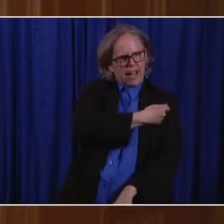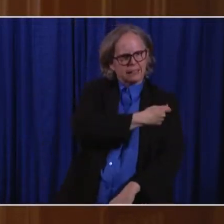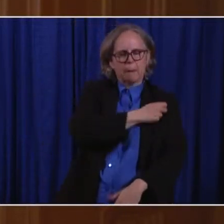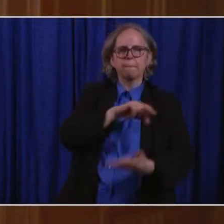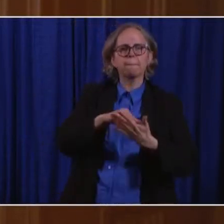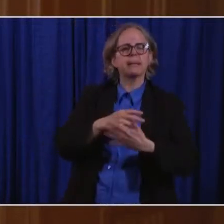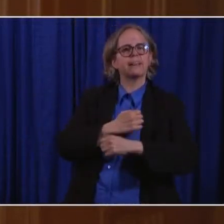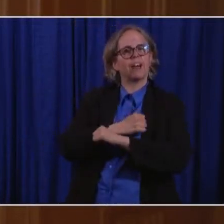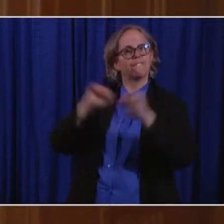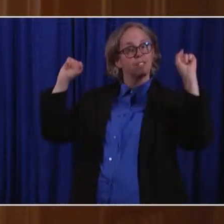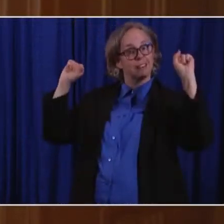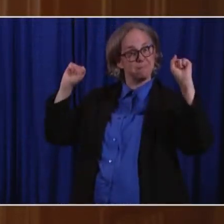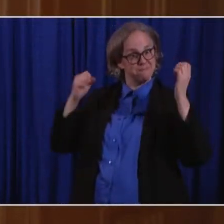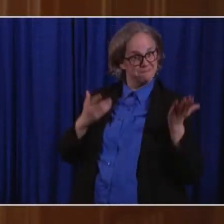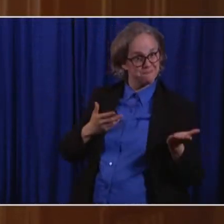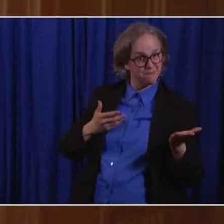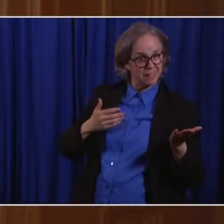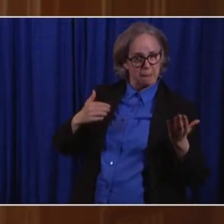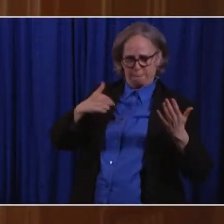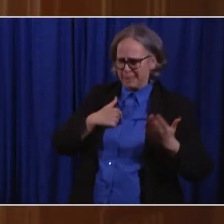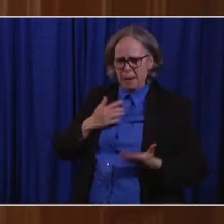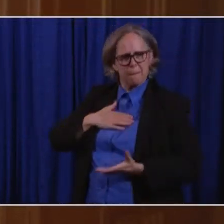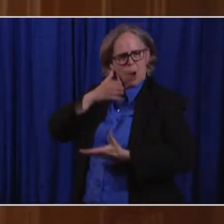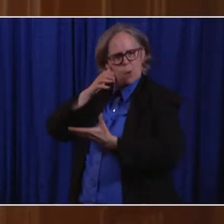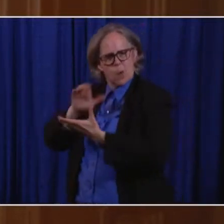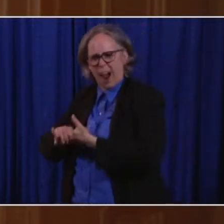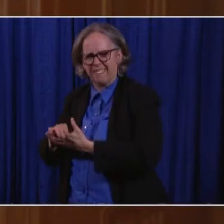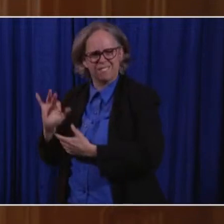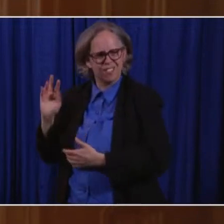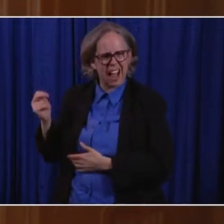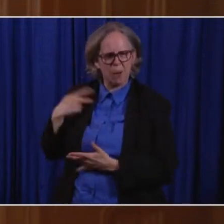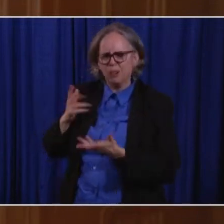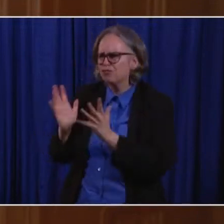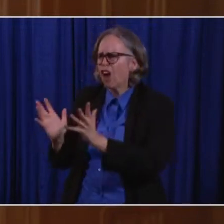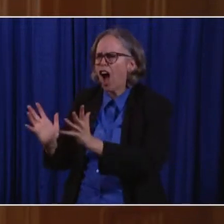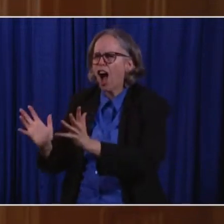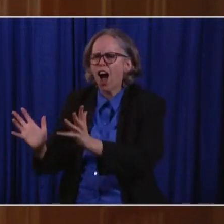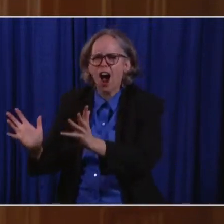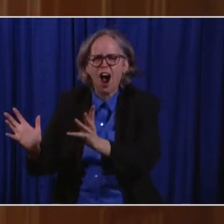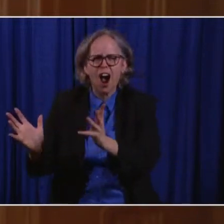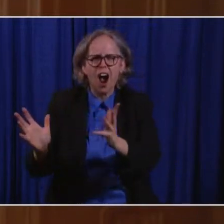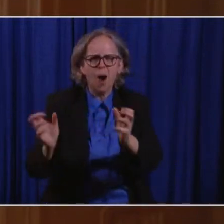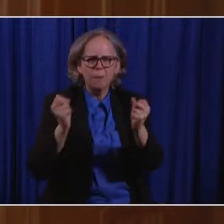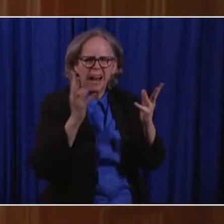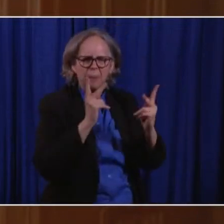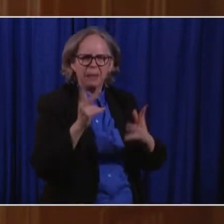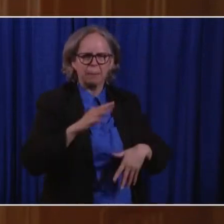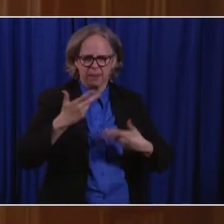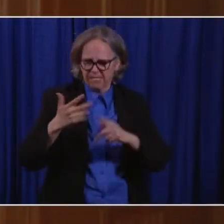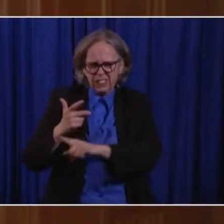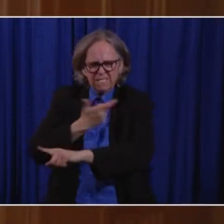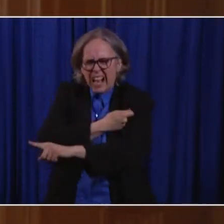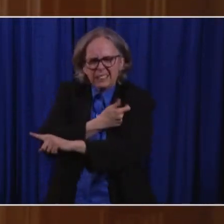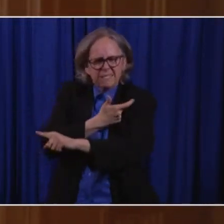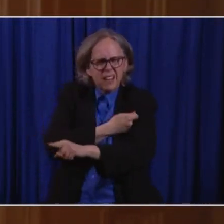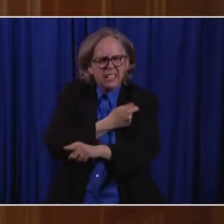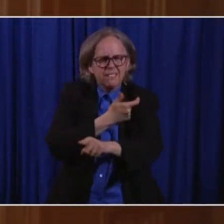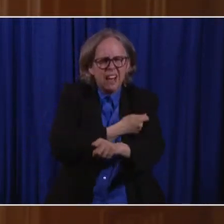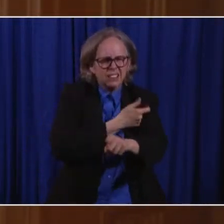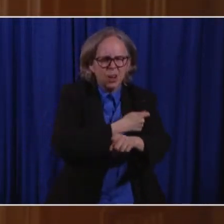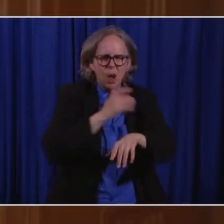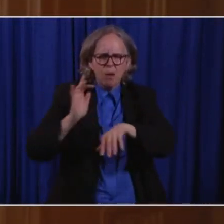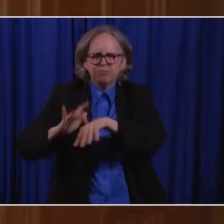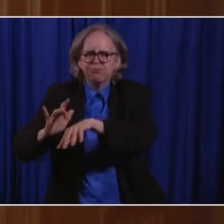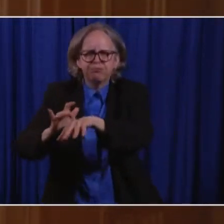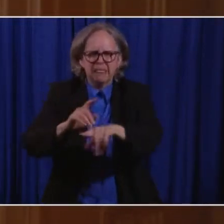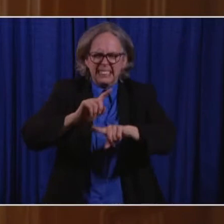Fran and I have talked to so many of them right after they've been vaccinated. It over 40 locations all over Ohio.